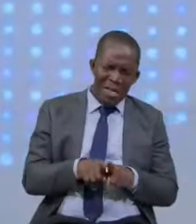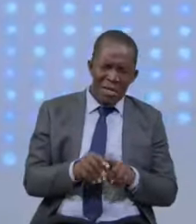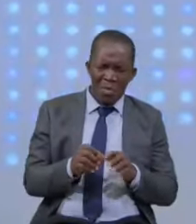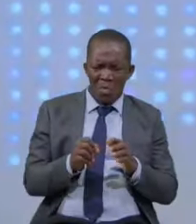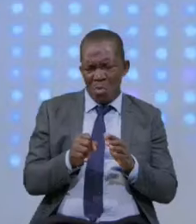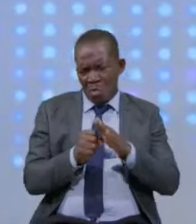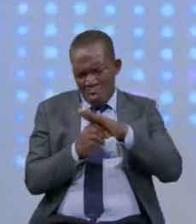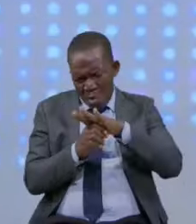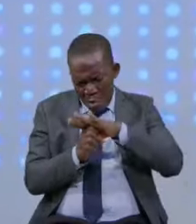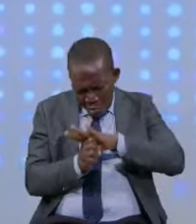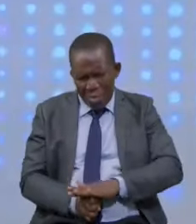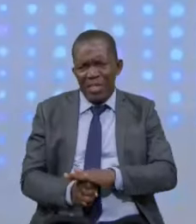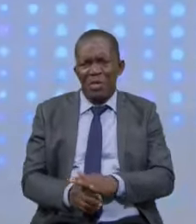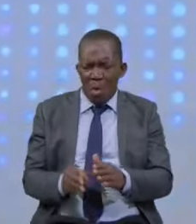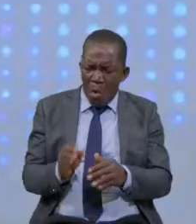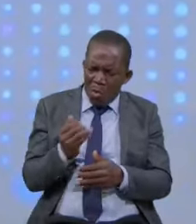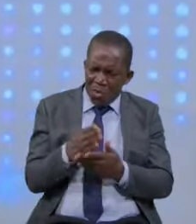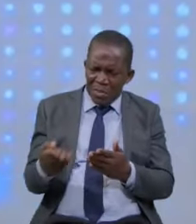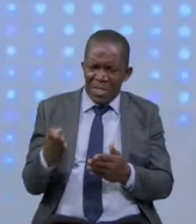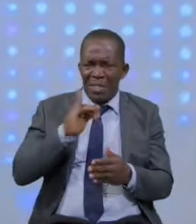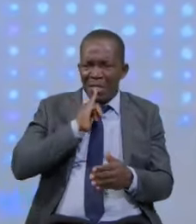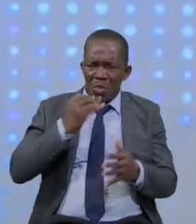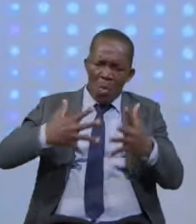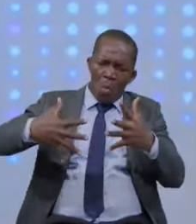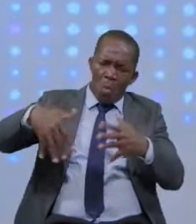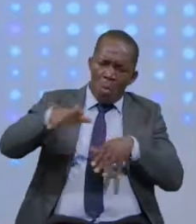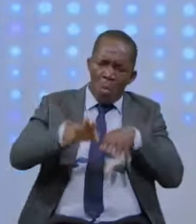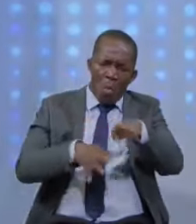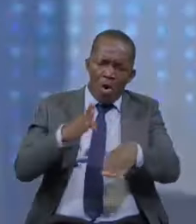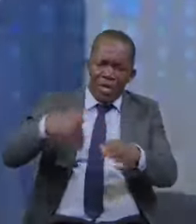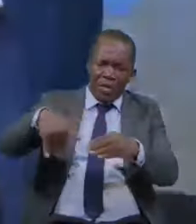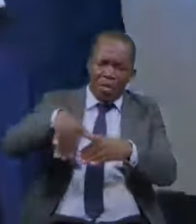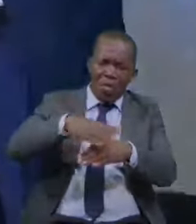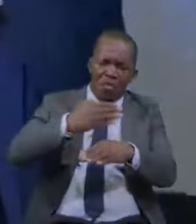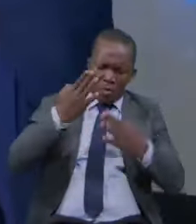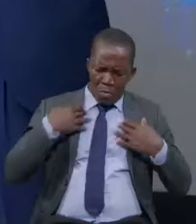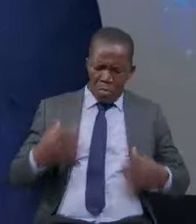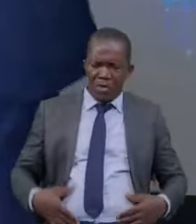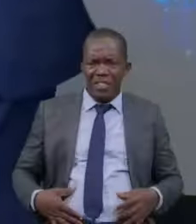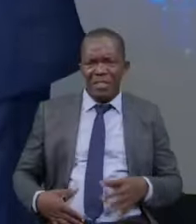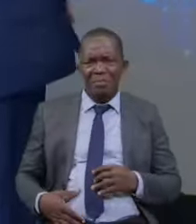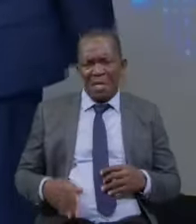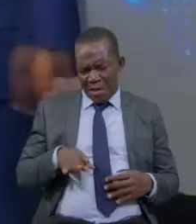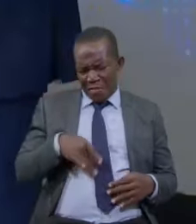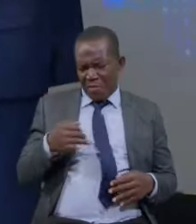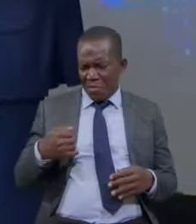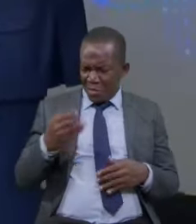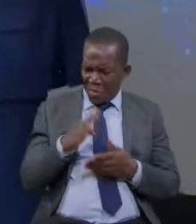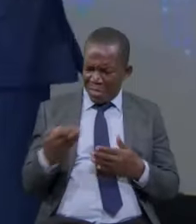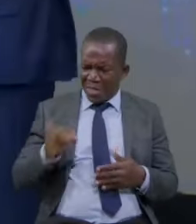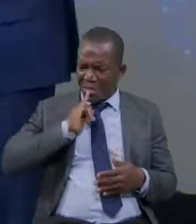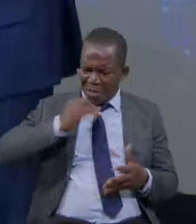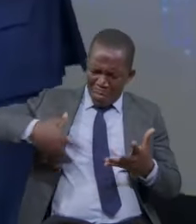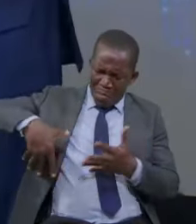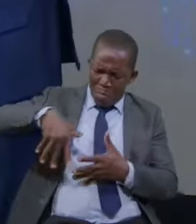back. Something is working in my thigh. Something is moving in my stomach. What did you